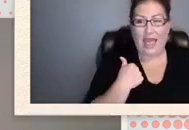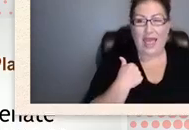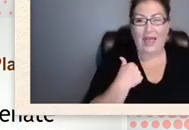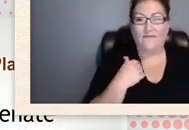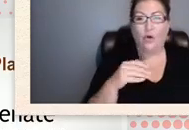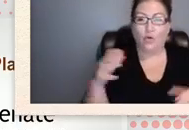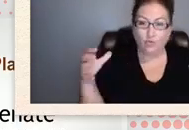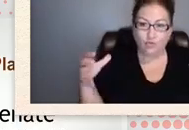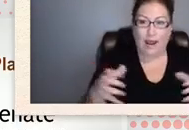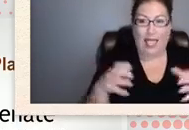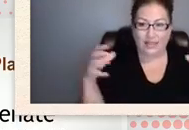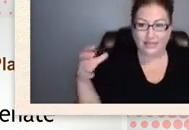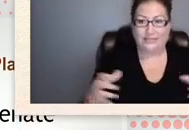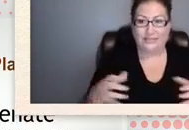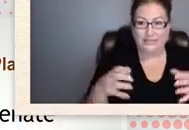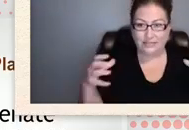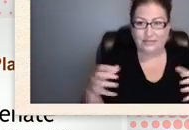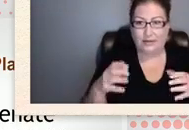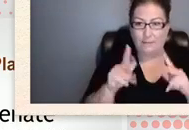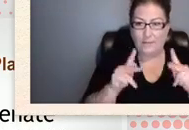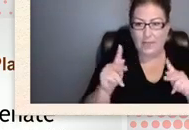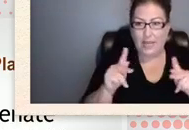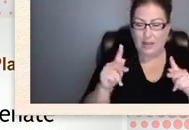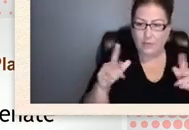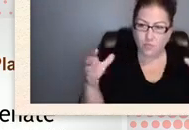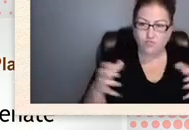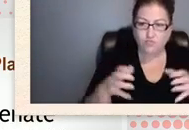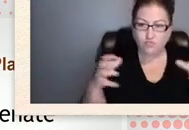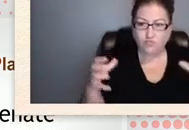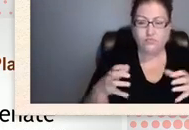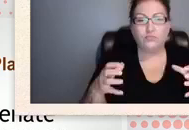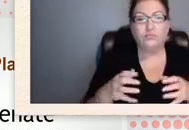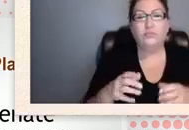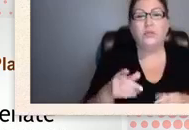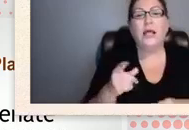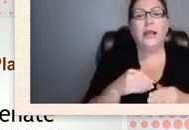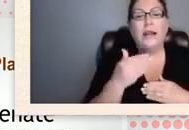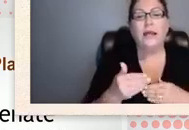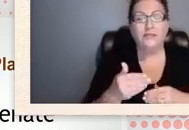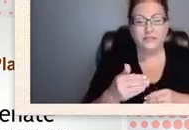rallies. You need, next bullet, please. We